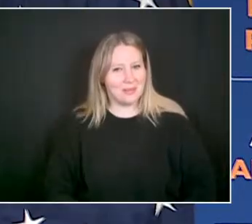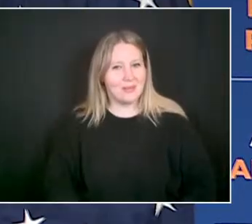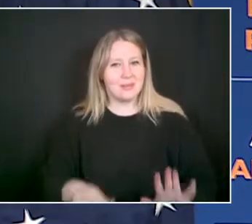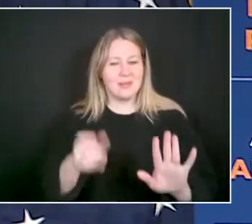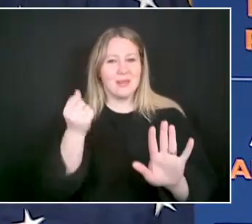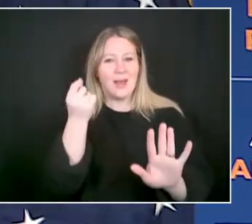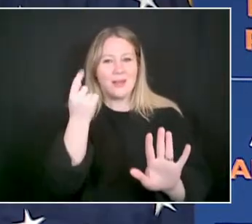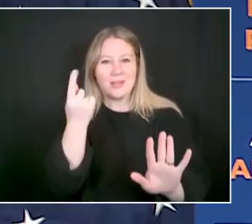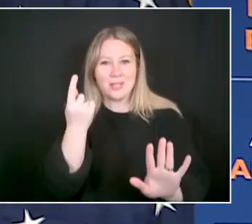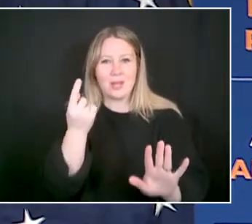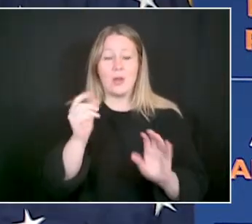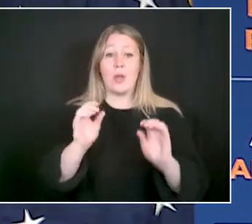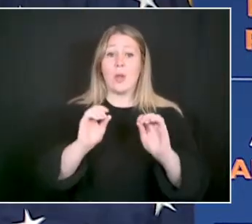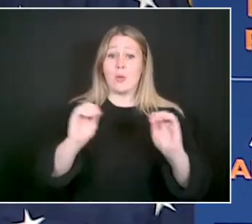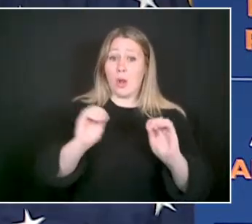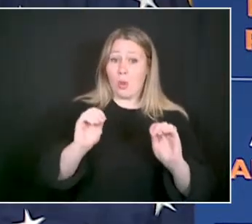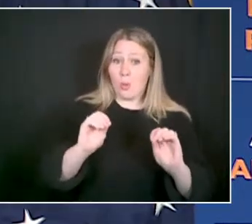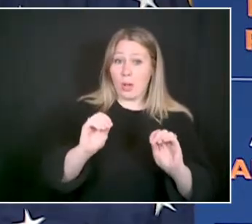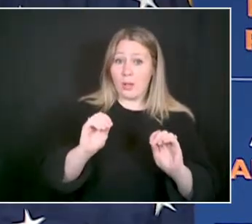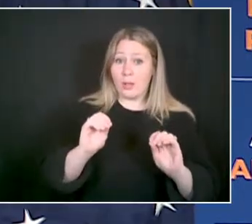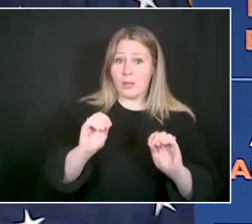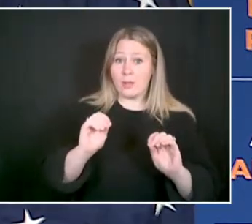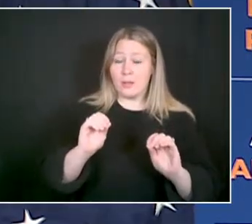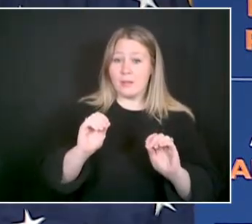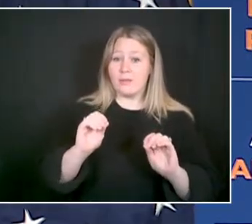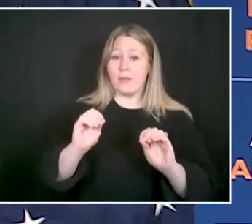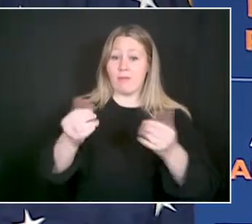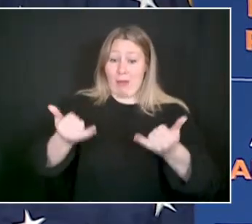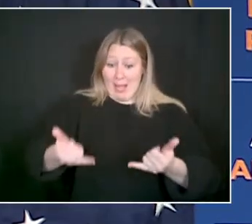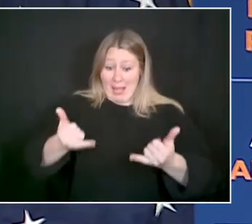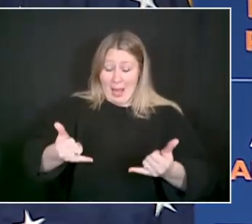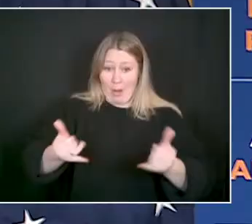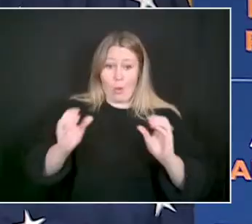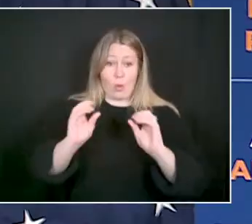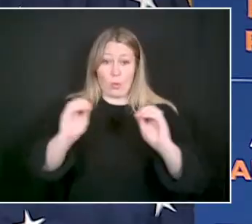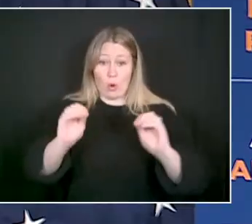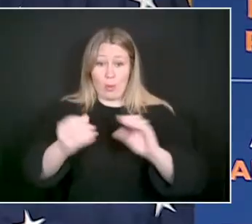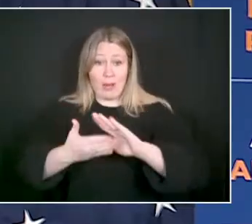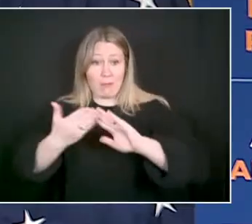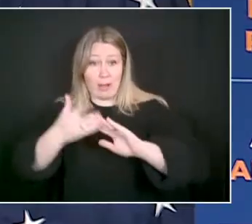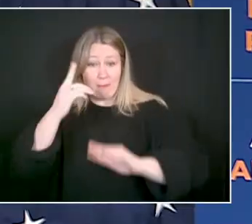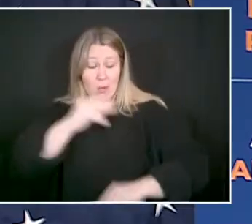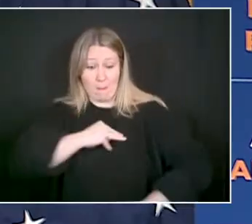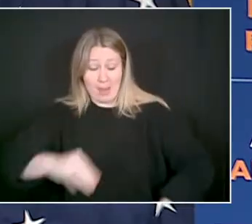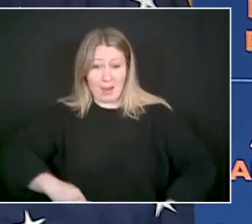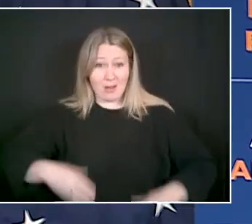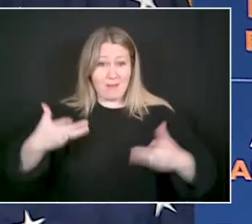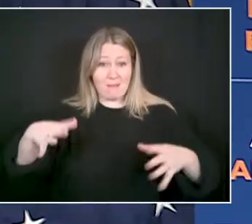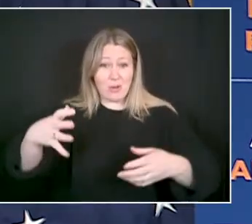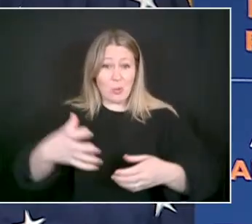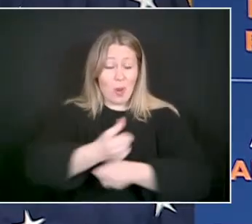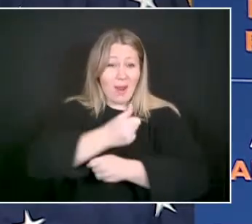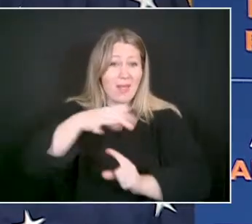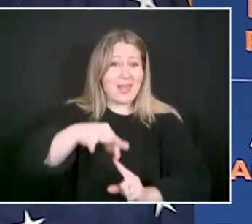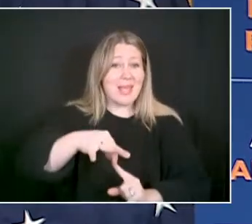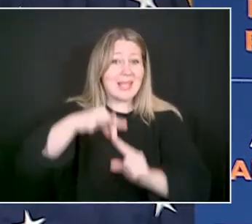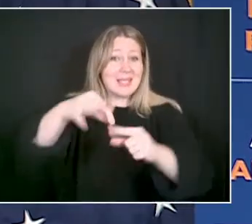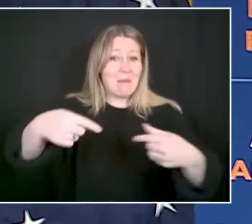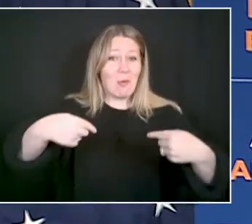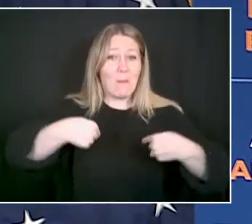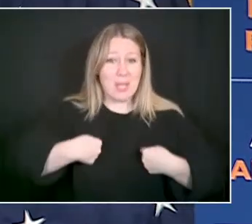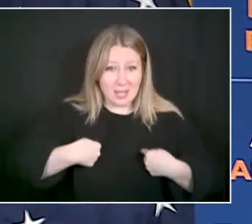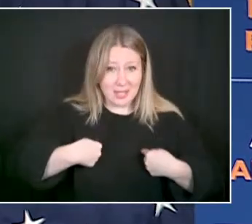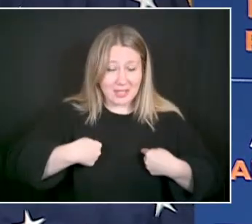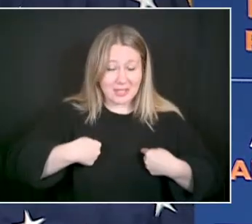has ever won mayor, but me. And I ran against 9 people before. This is not new.